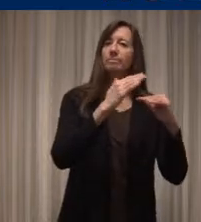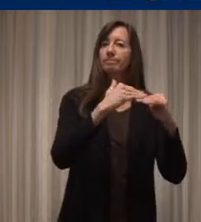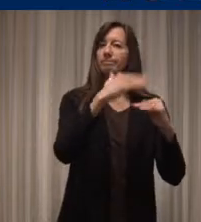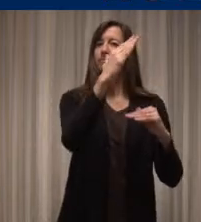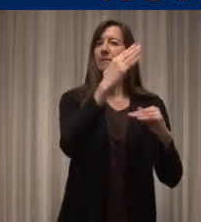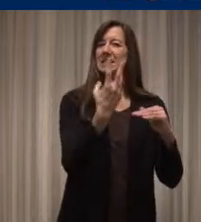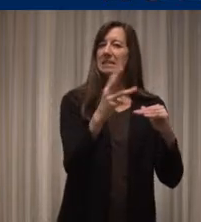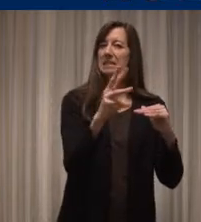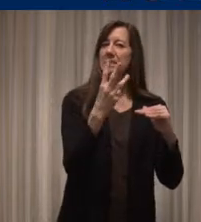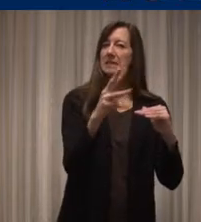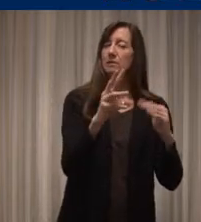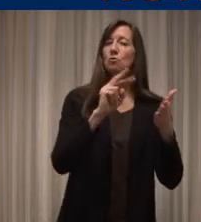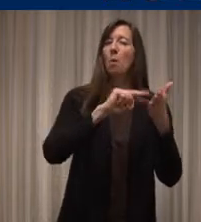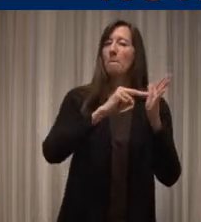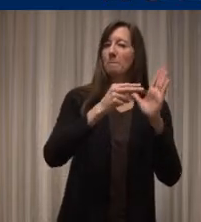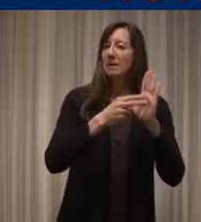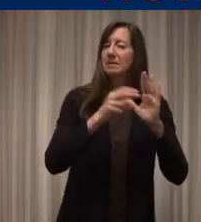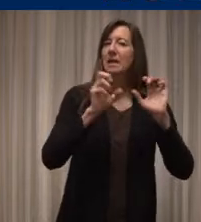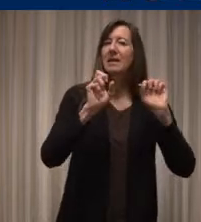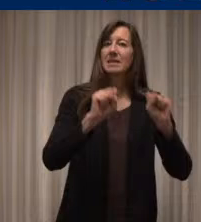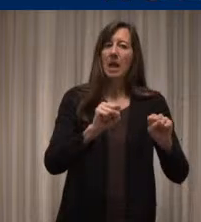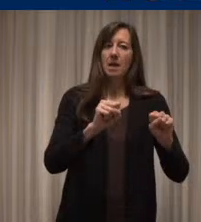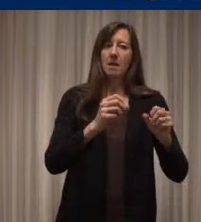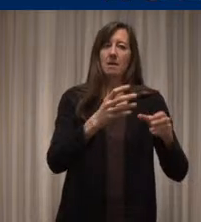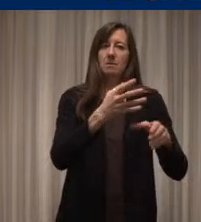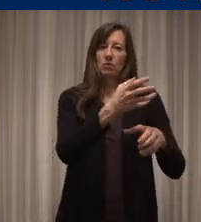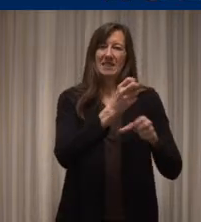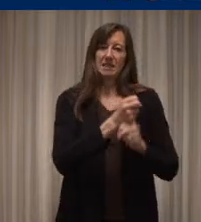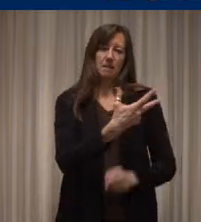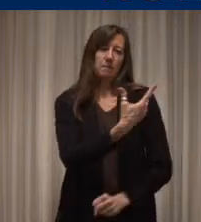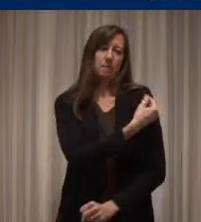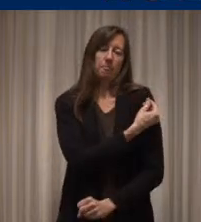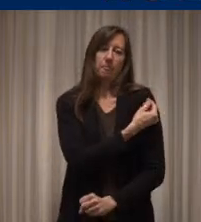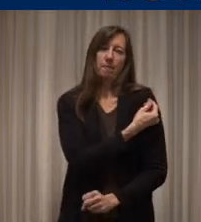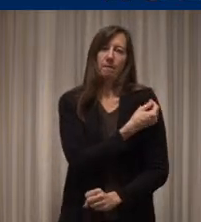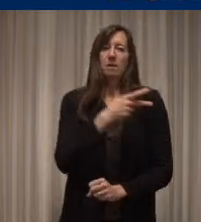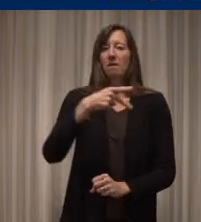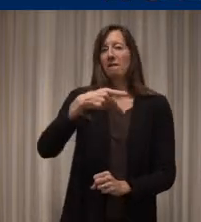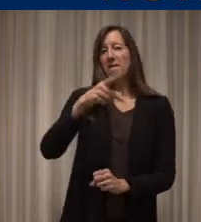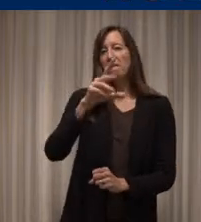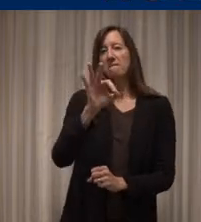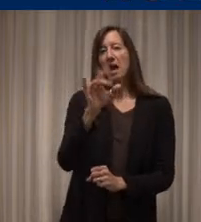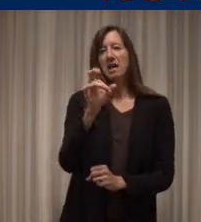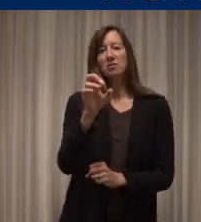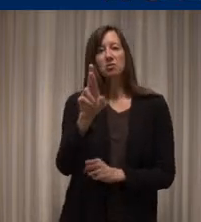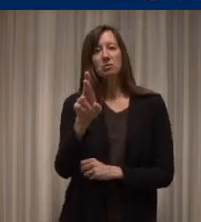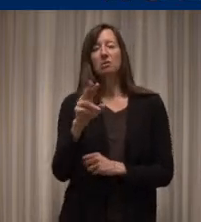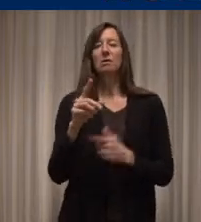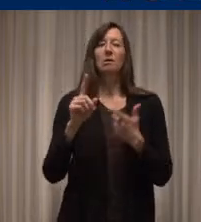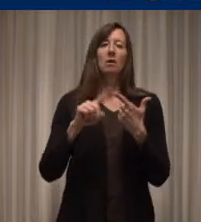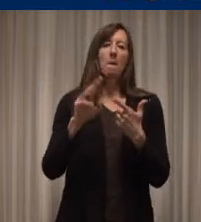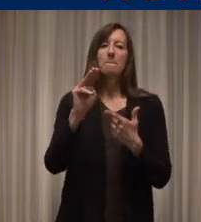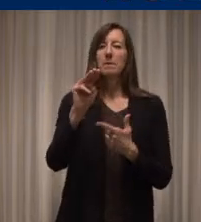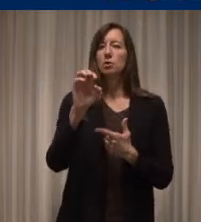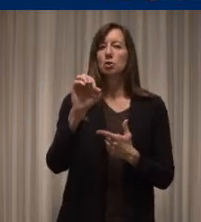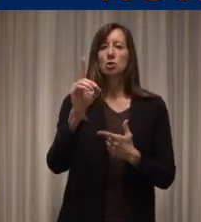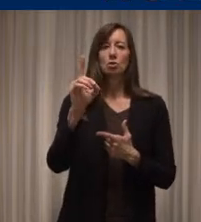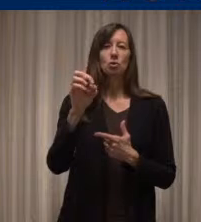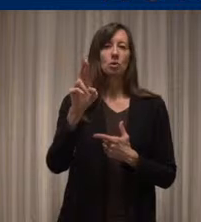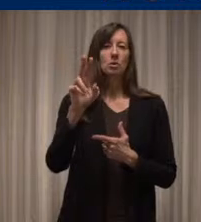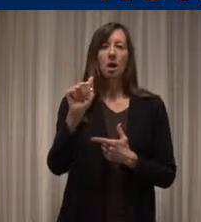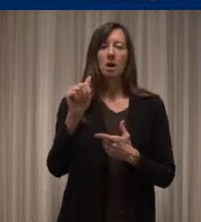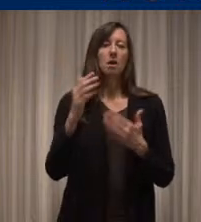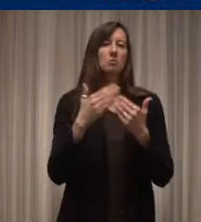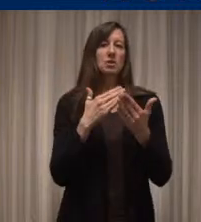eligible to receive the COVID-19 vaccine, Pfizer, Moderna, or any of the other variants as they are approved. So there's